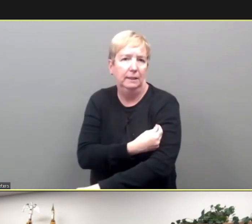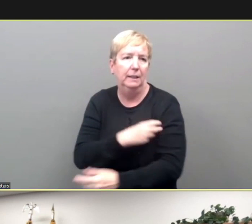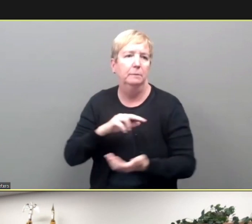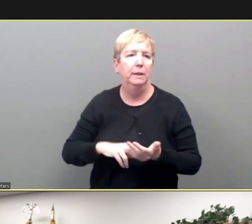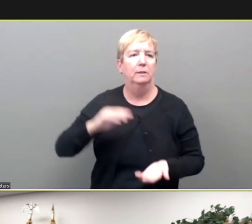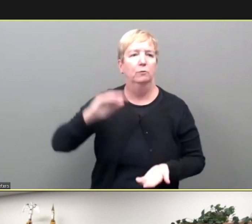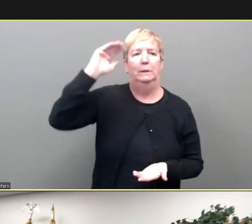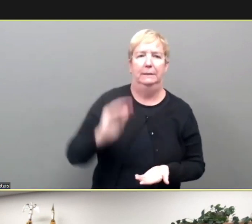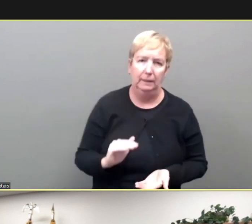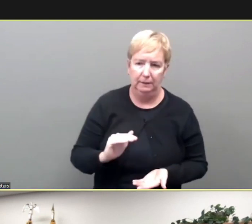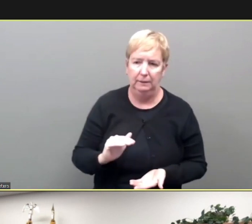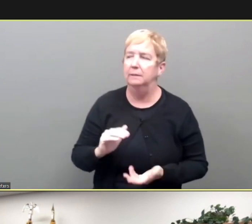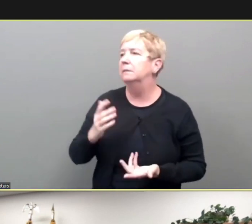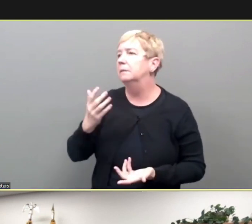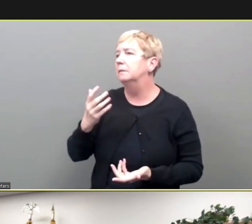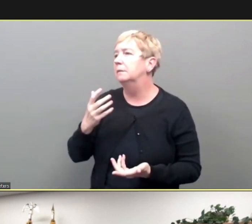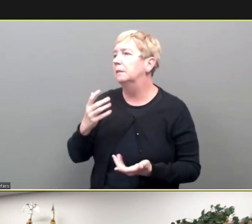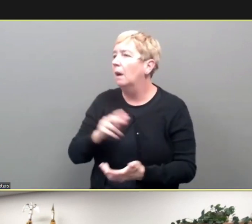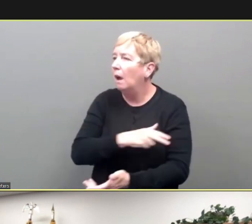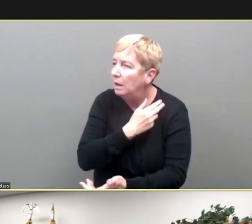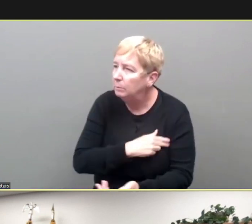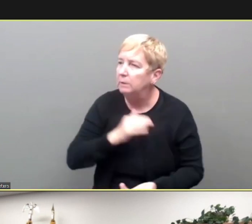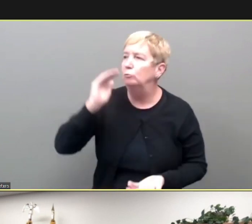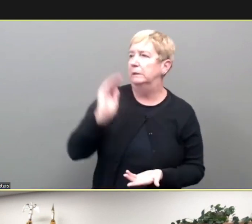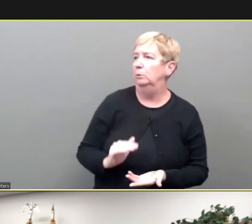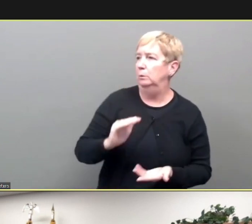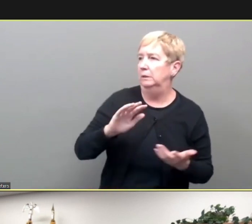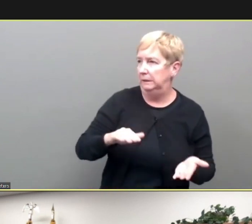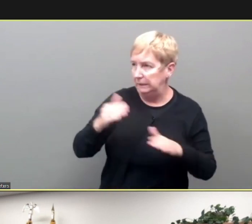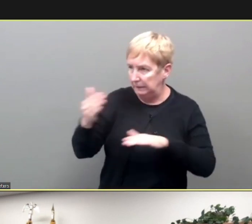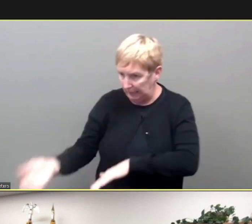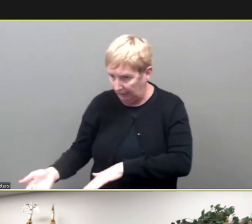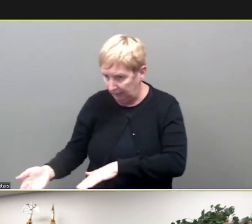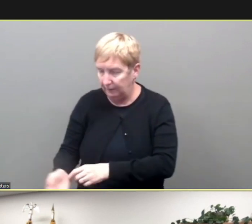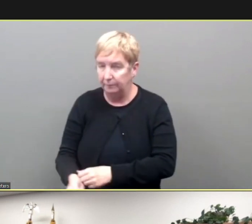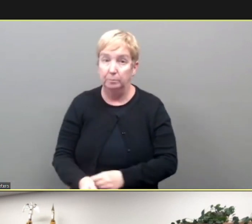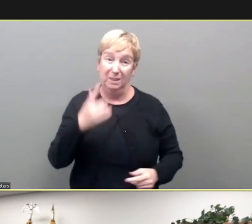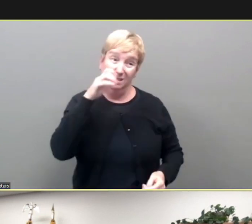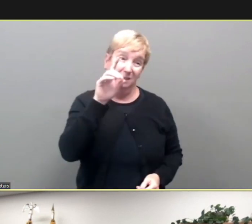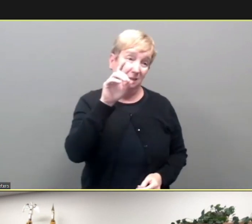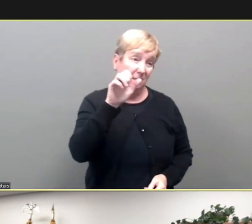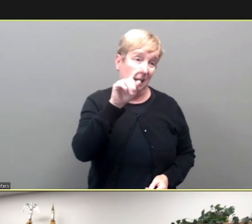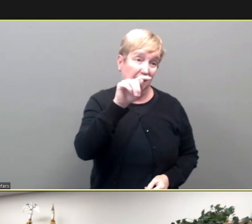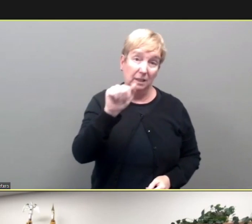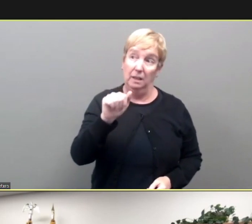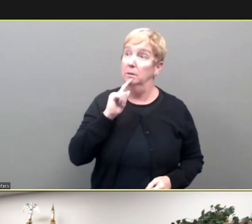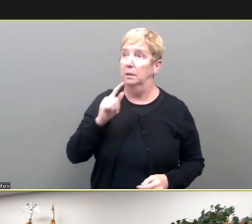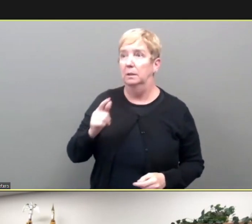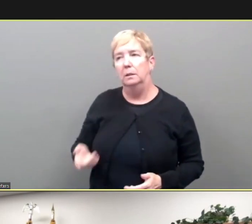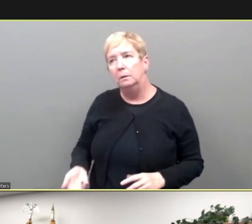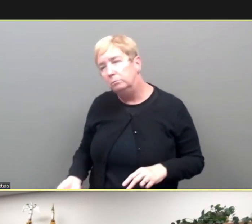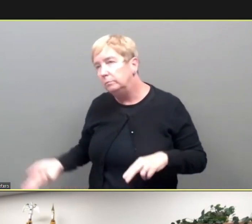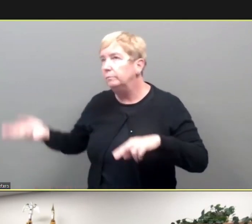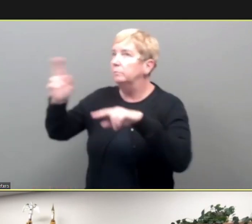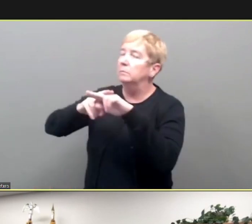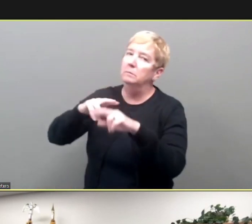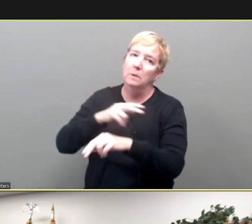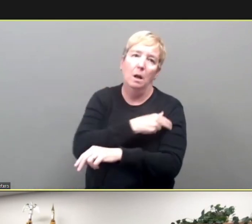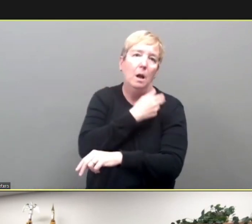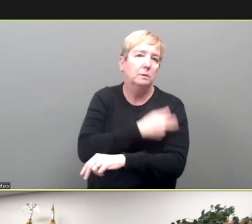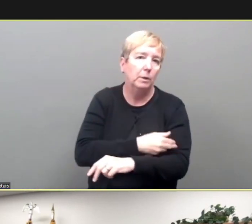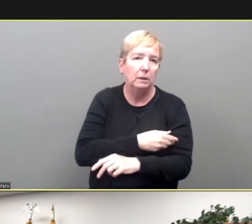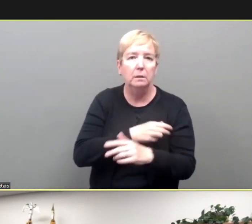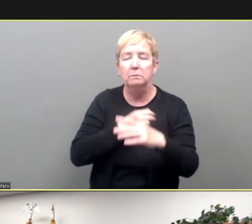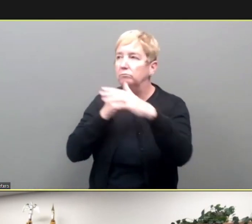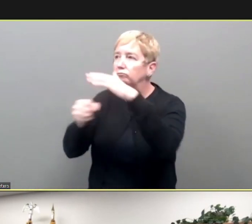right? We're seeing, the Delta really did have an impact on our hospitals. And so they're,